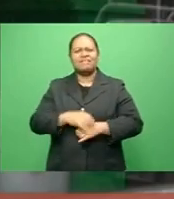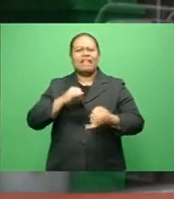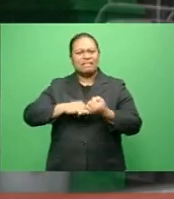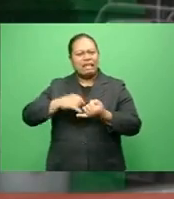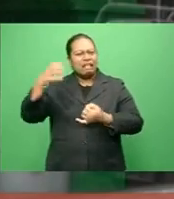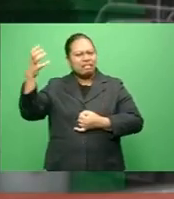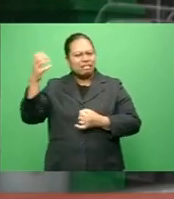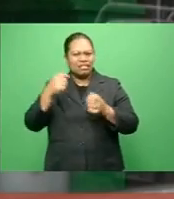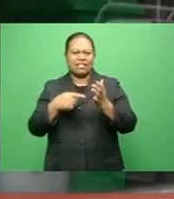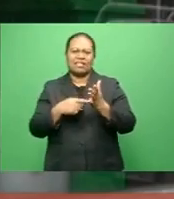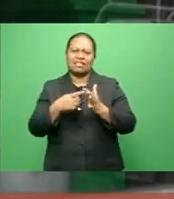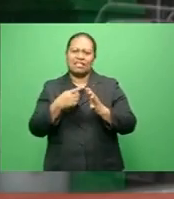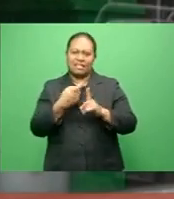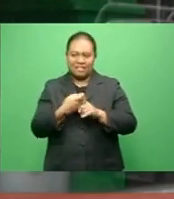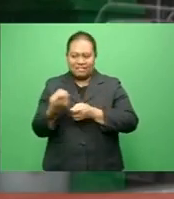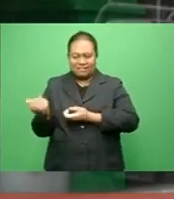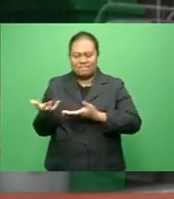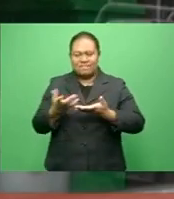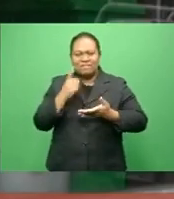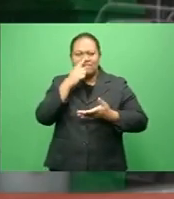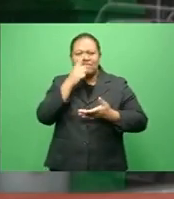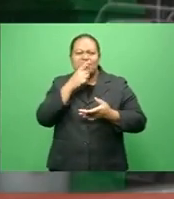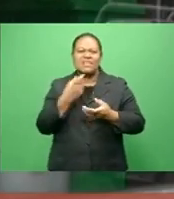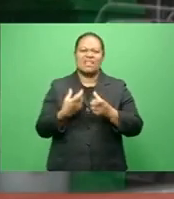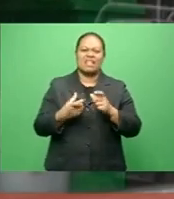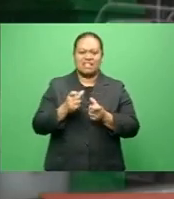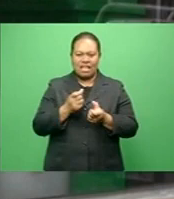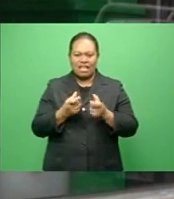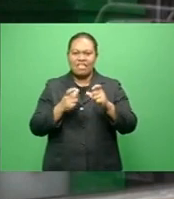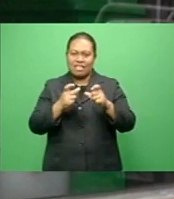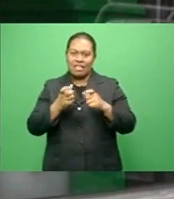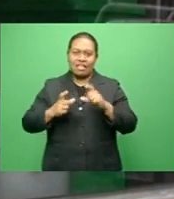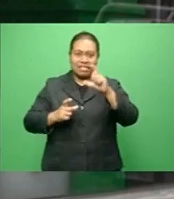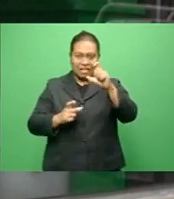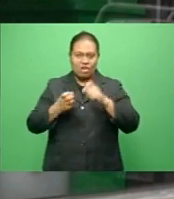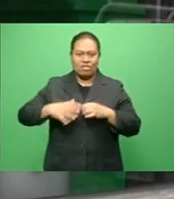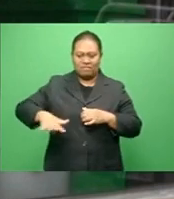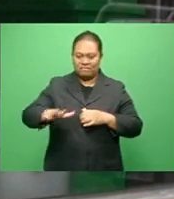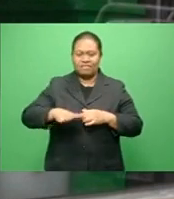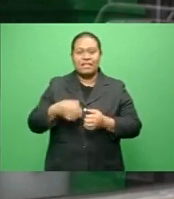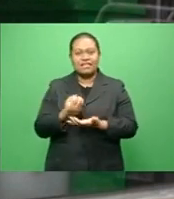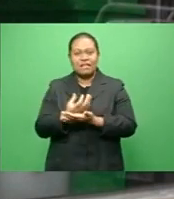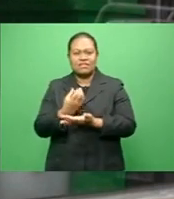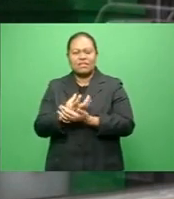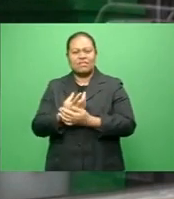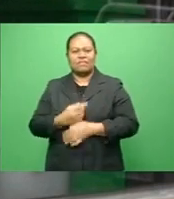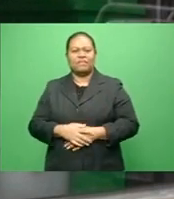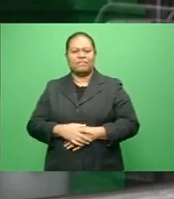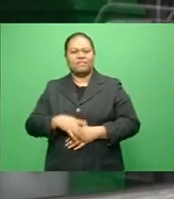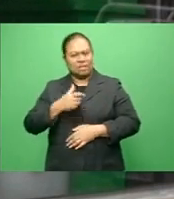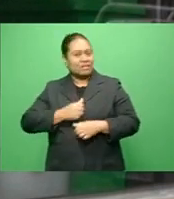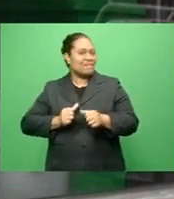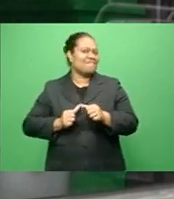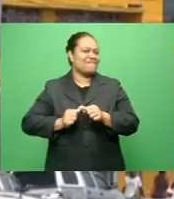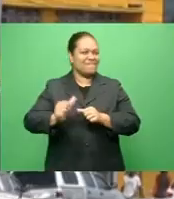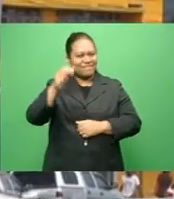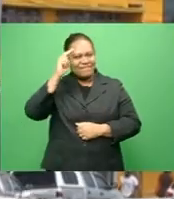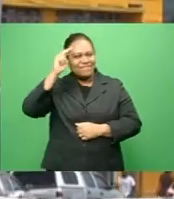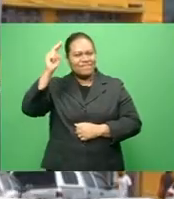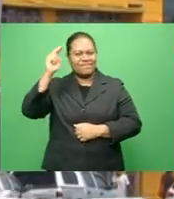up all the people of the Count Rowe together, just because it is a bettermentship of our